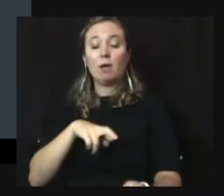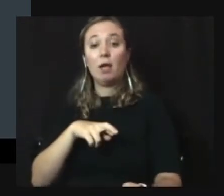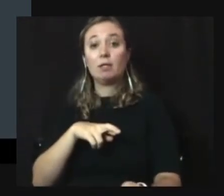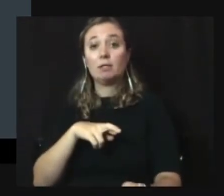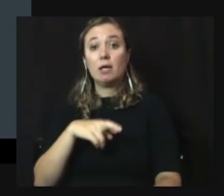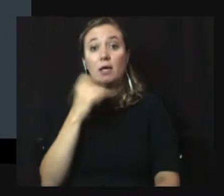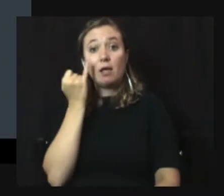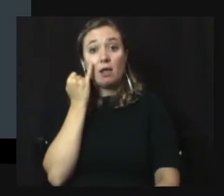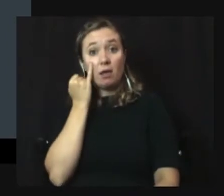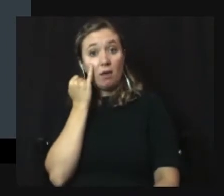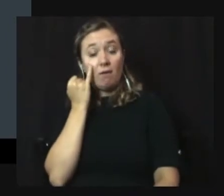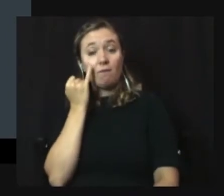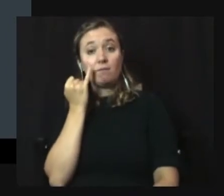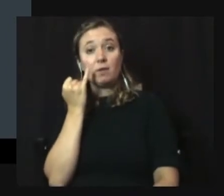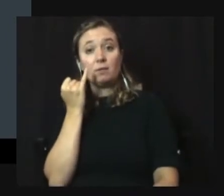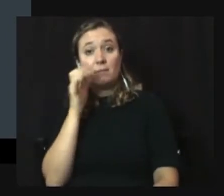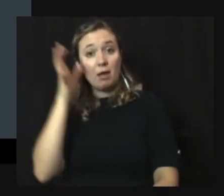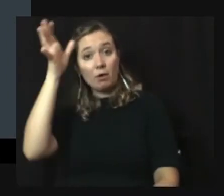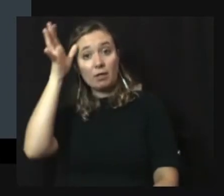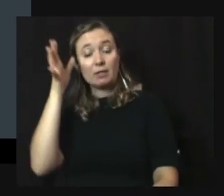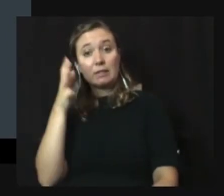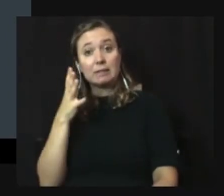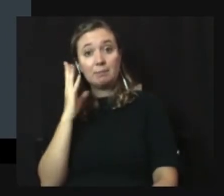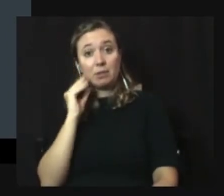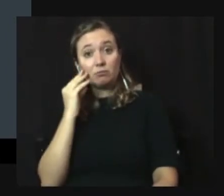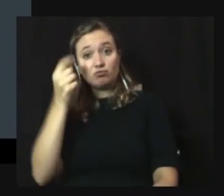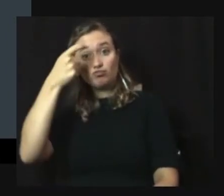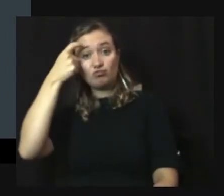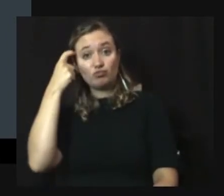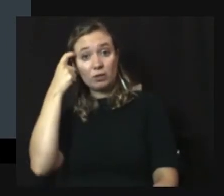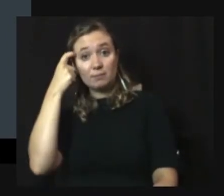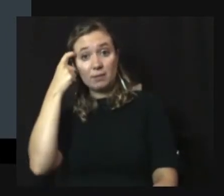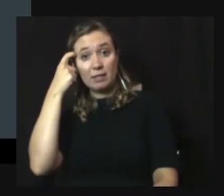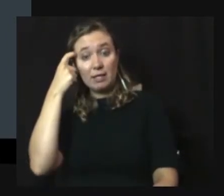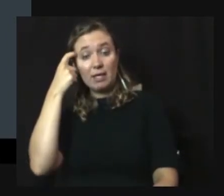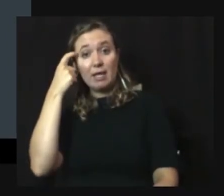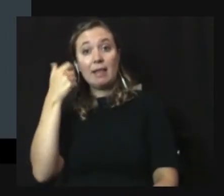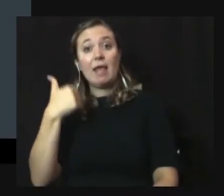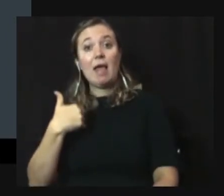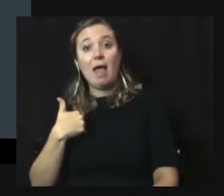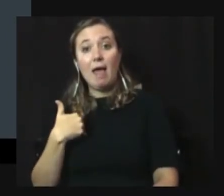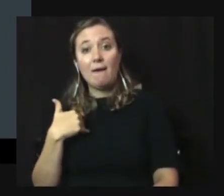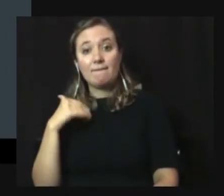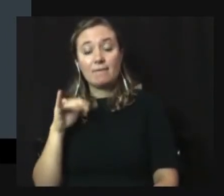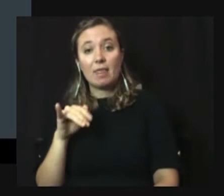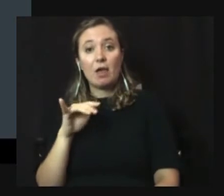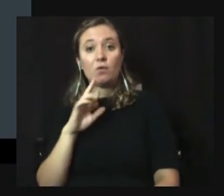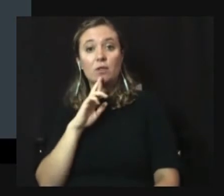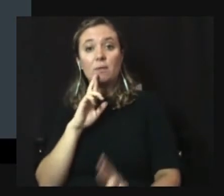is experiencing trauma and they have a trauma response,